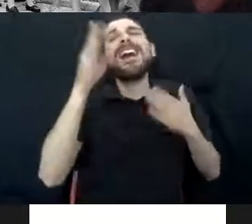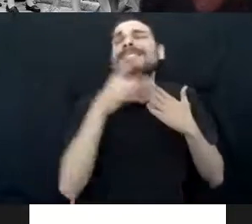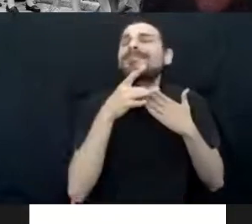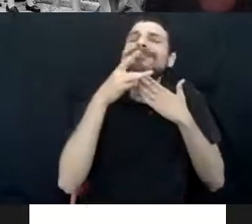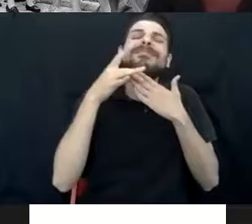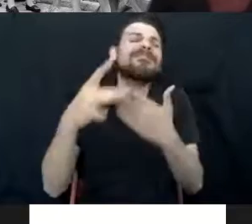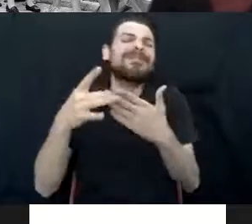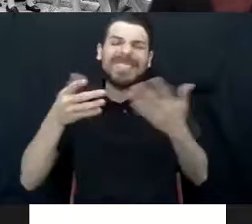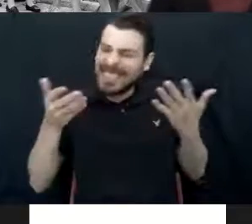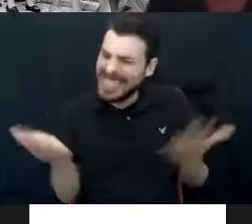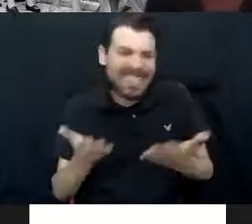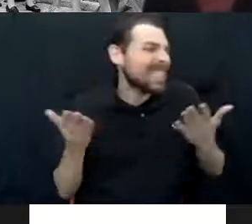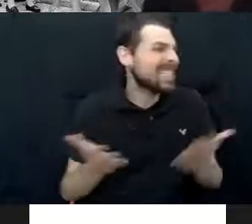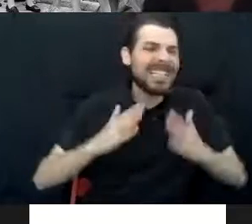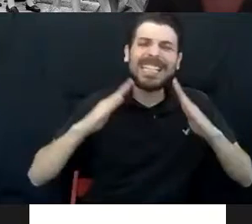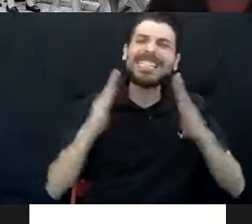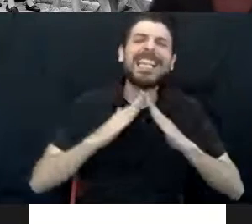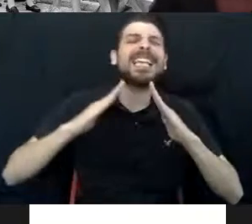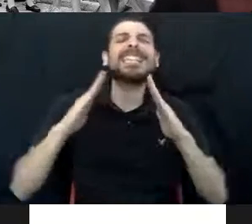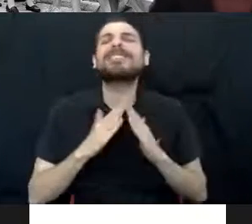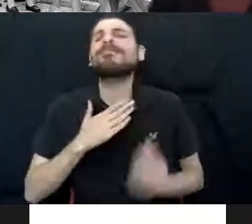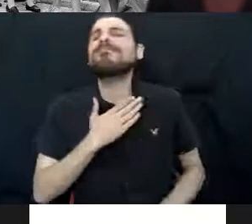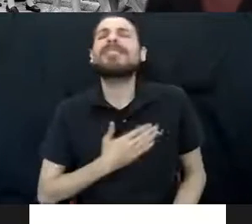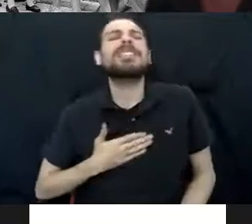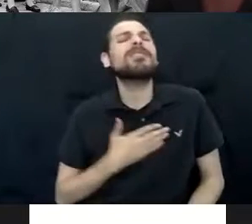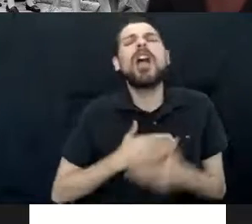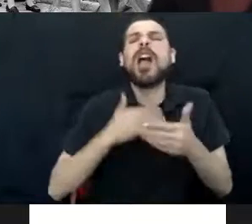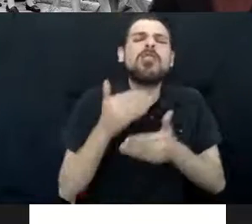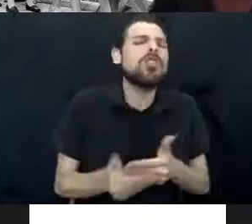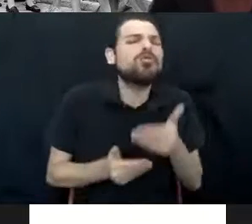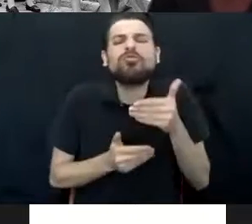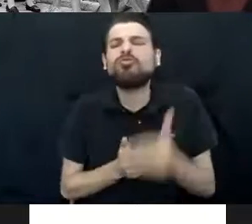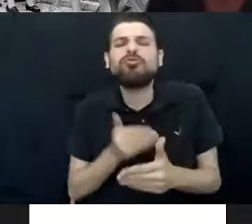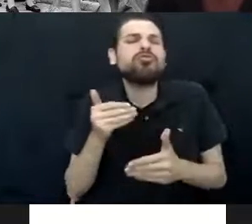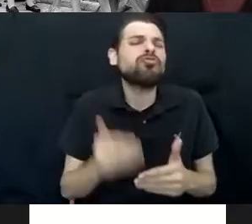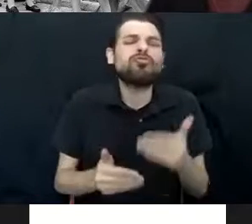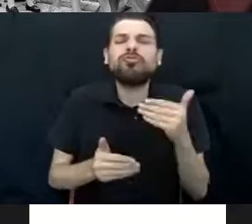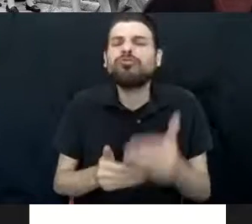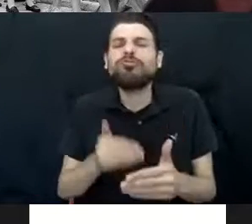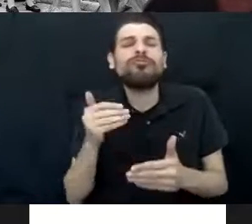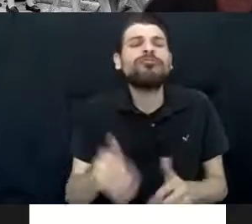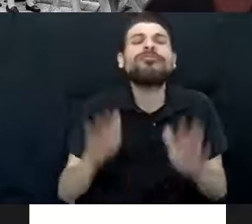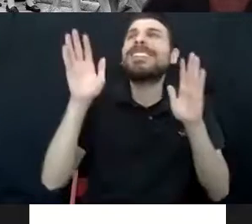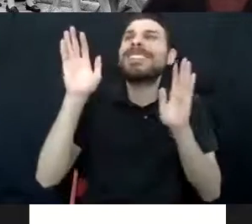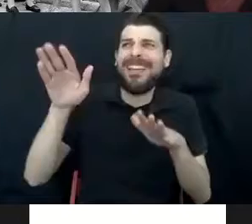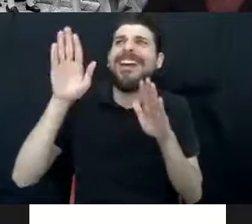guide this city, yes, while we run this race.